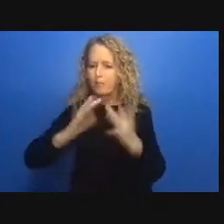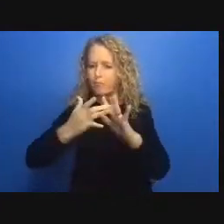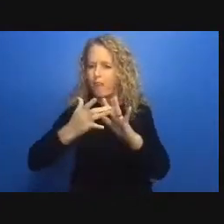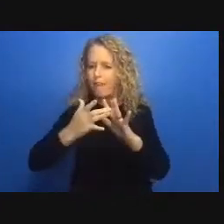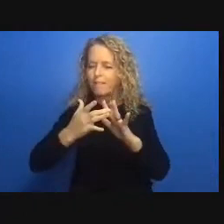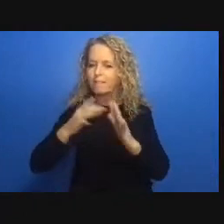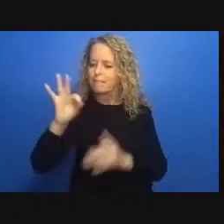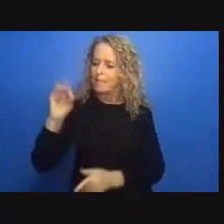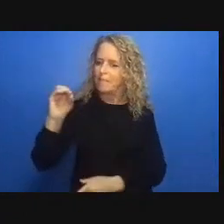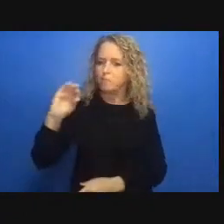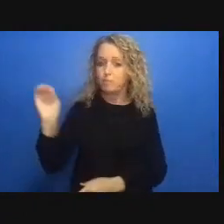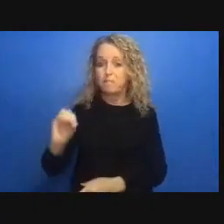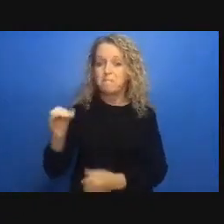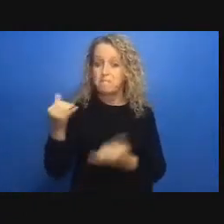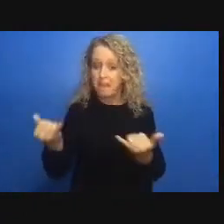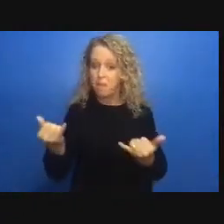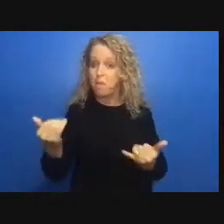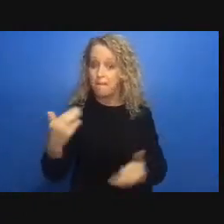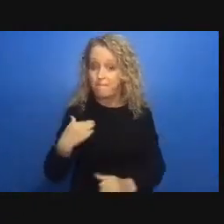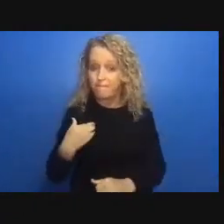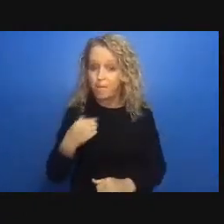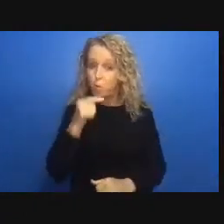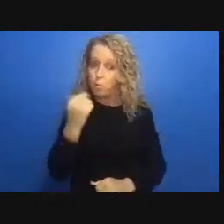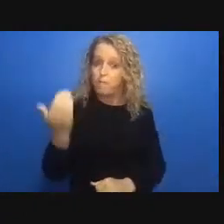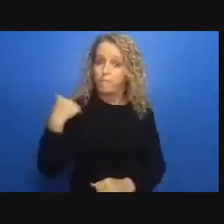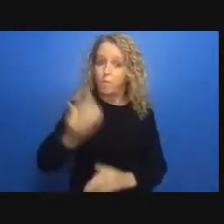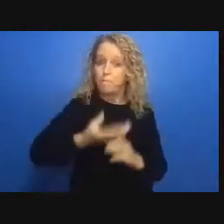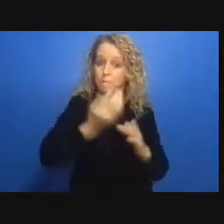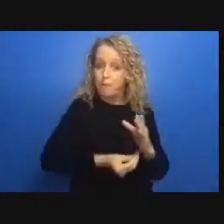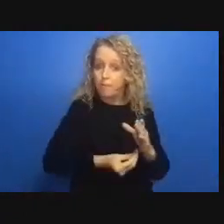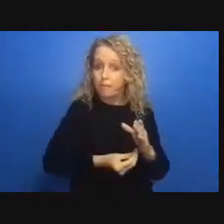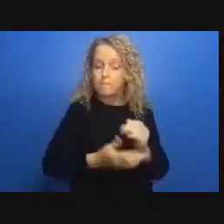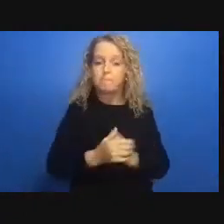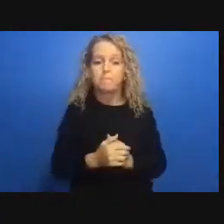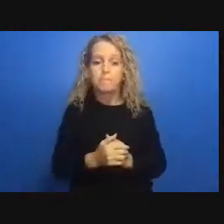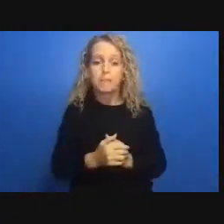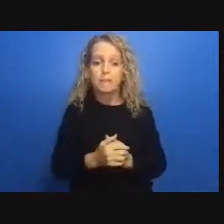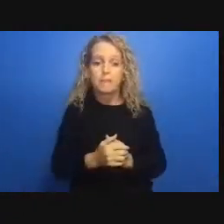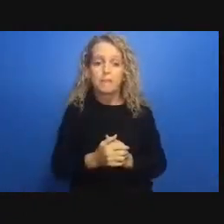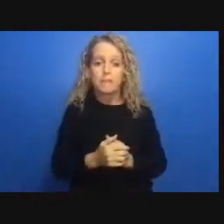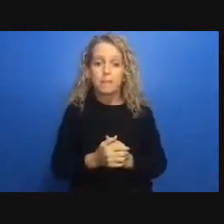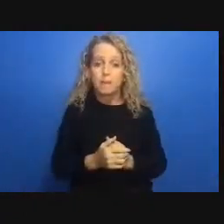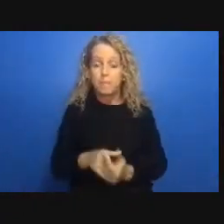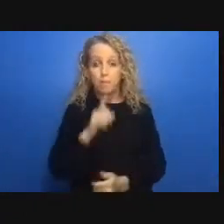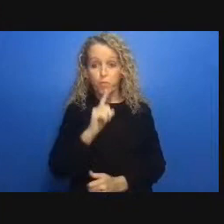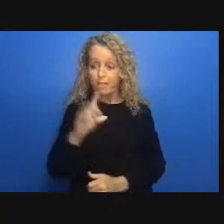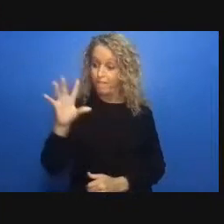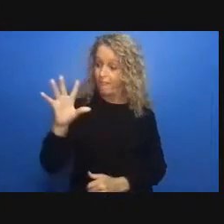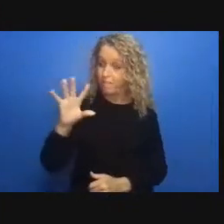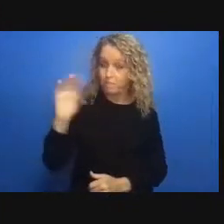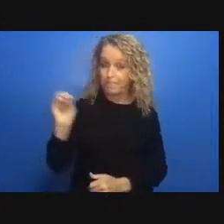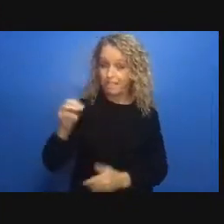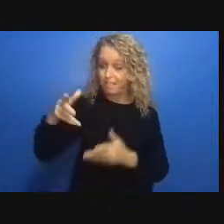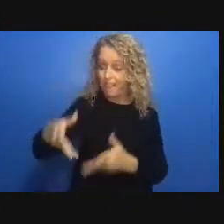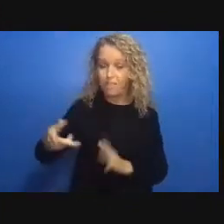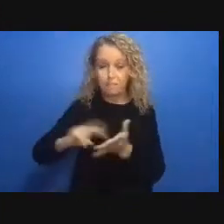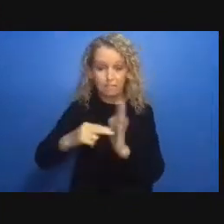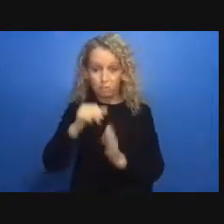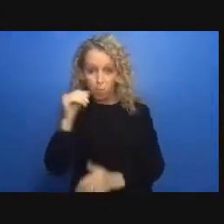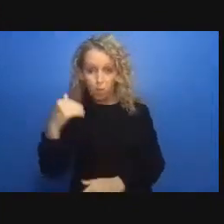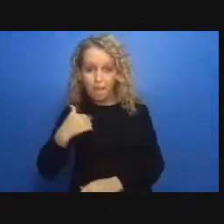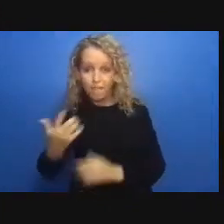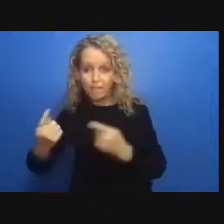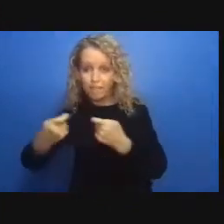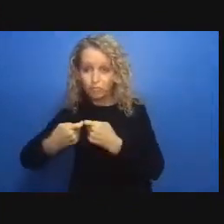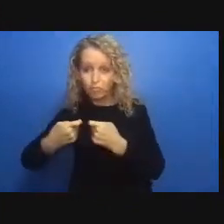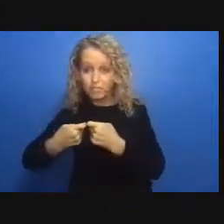Scotia, who in Nova Scotia is without electricity? It's not 5% of the population. So that 95% goal,